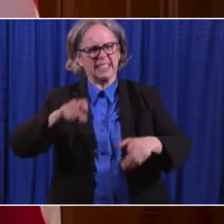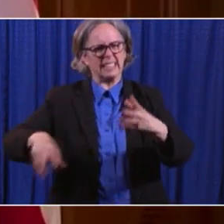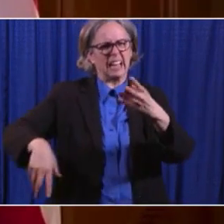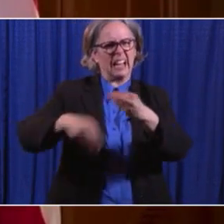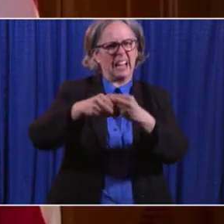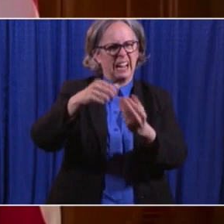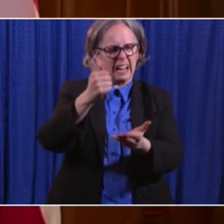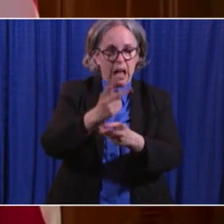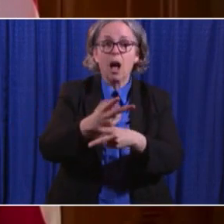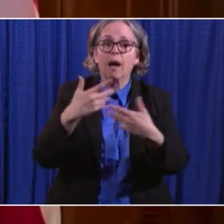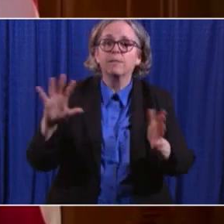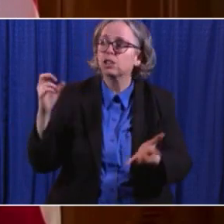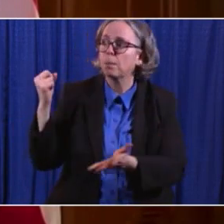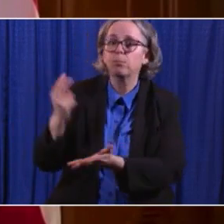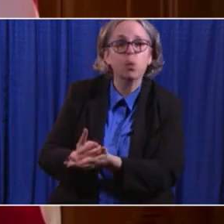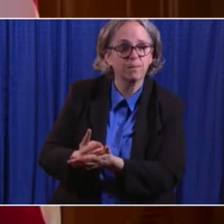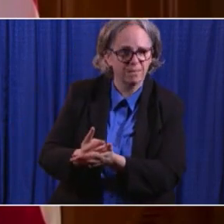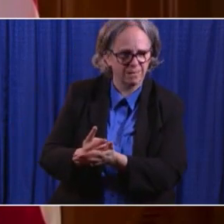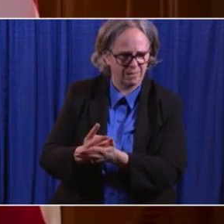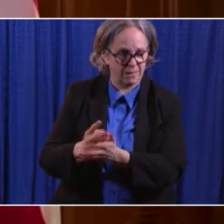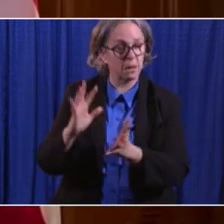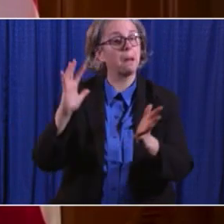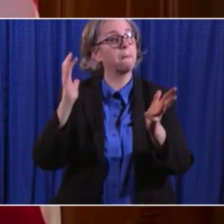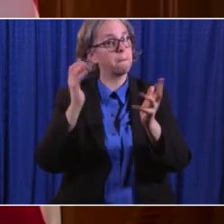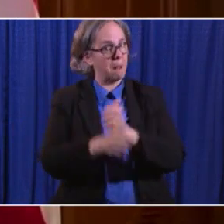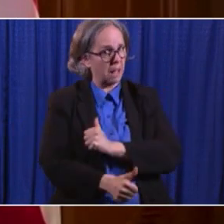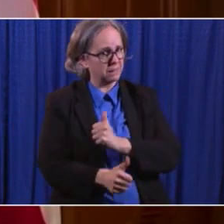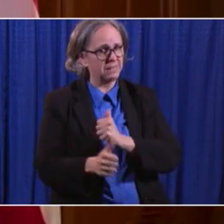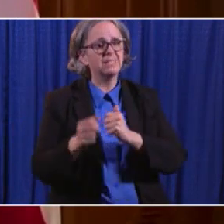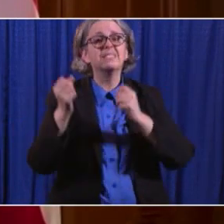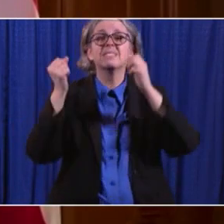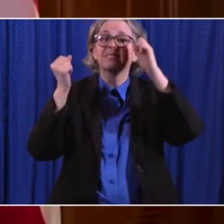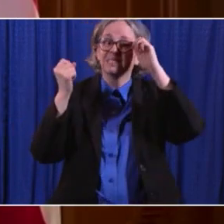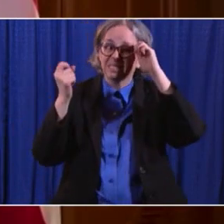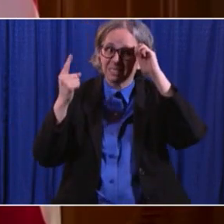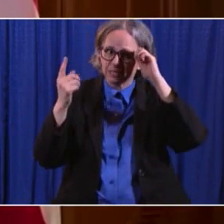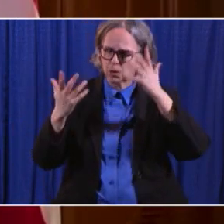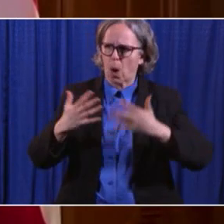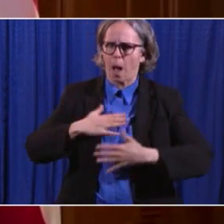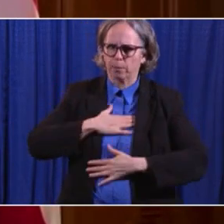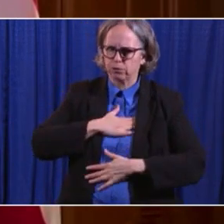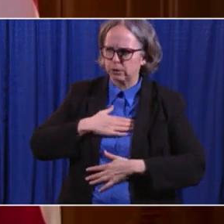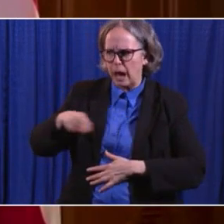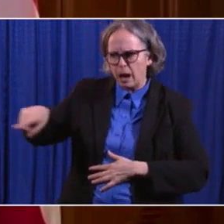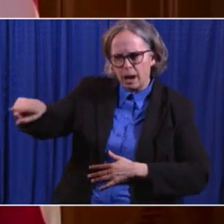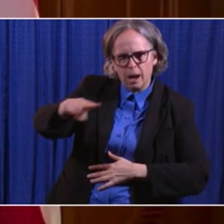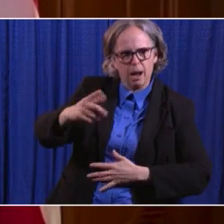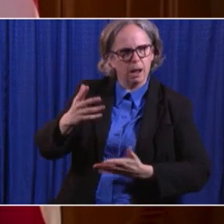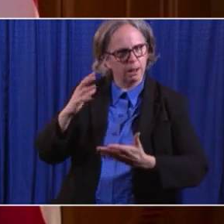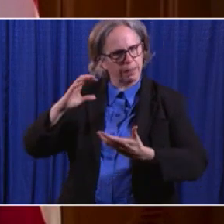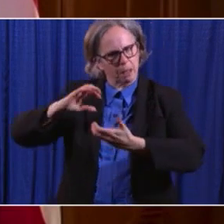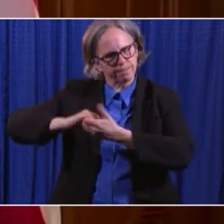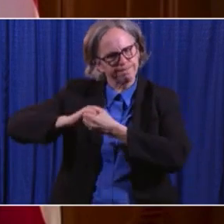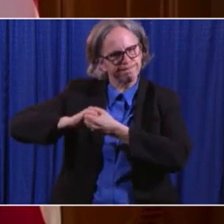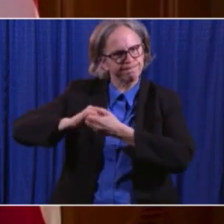us, added additional funds to it, and so we appreciate their partnership.